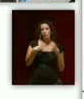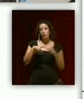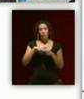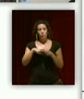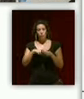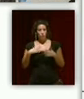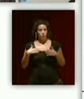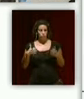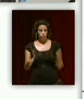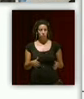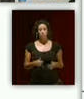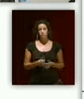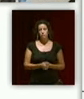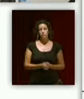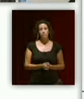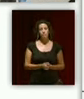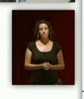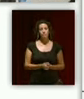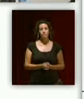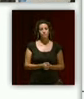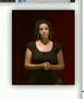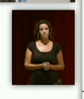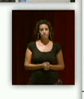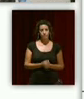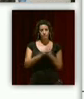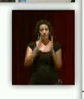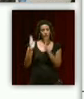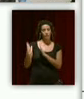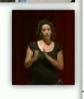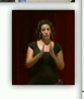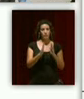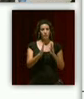might use a web format or a local format.